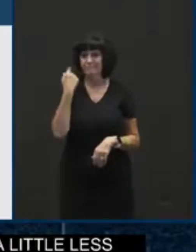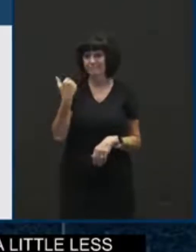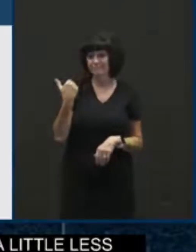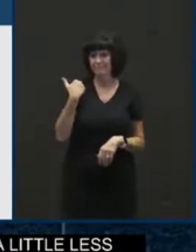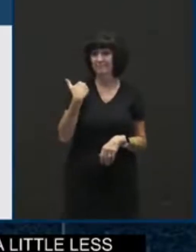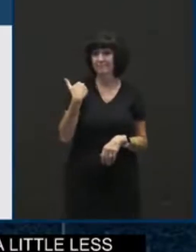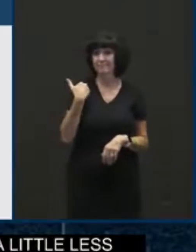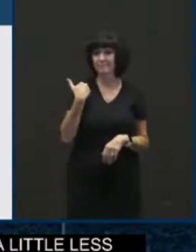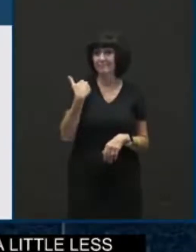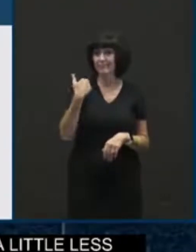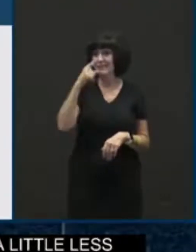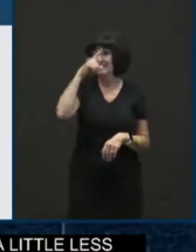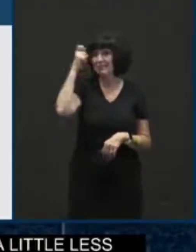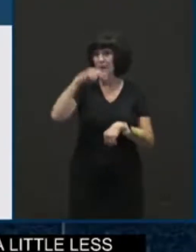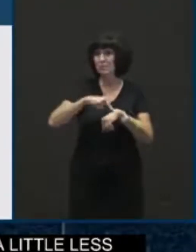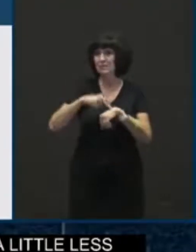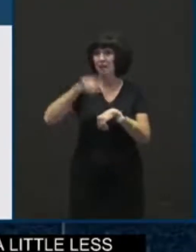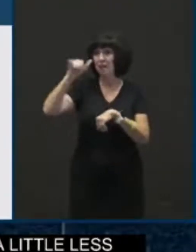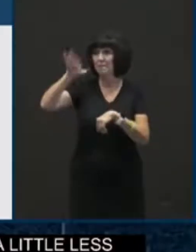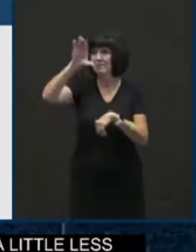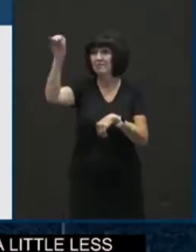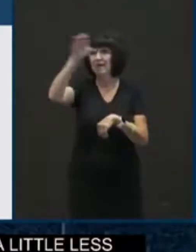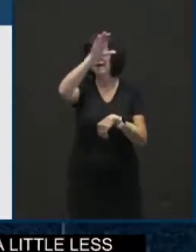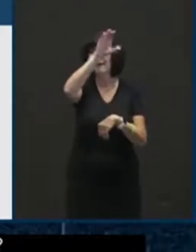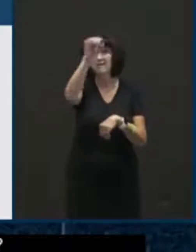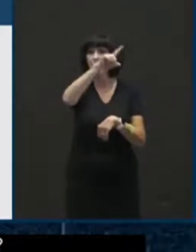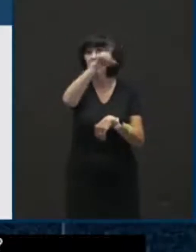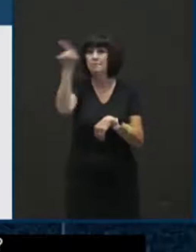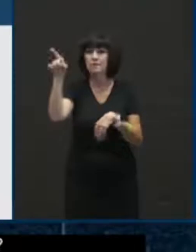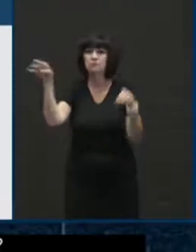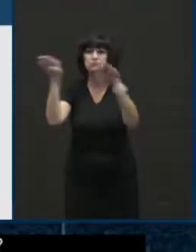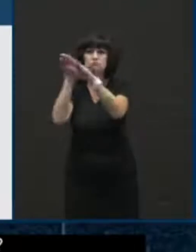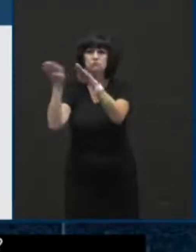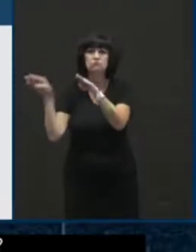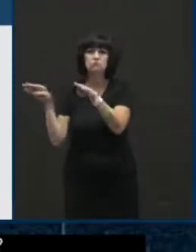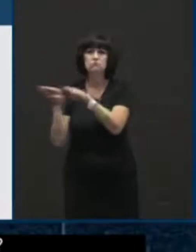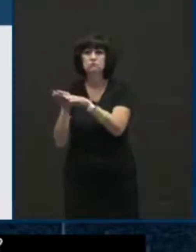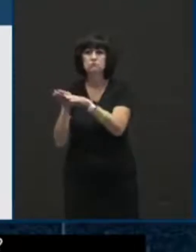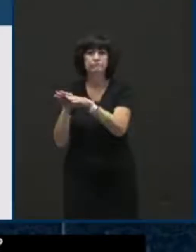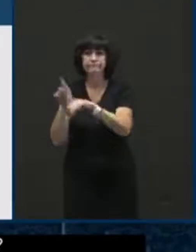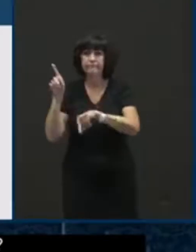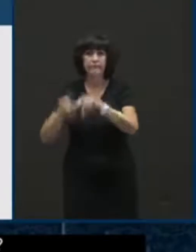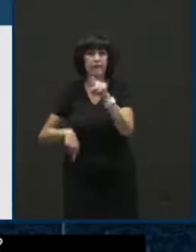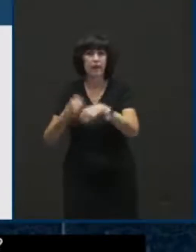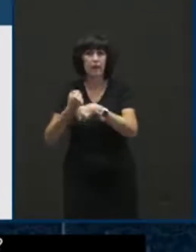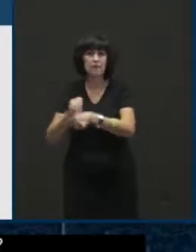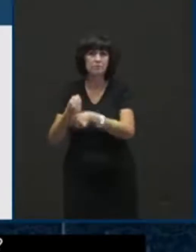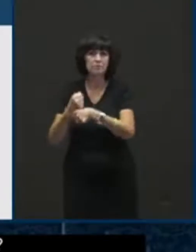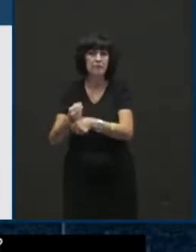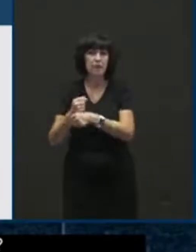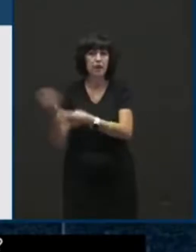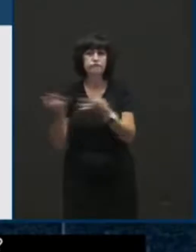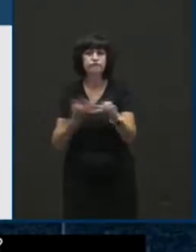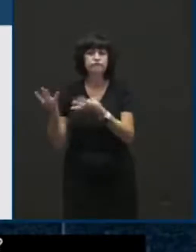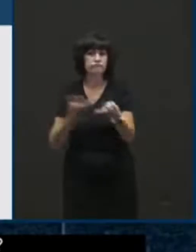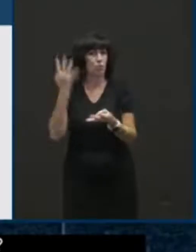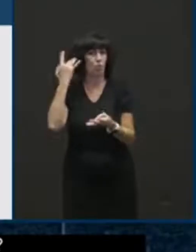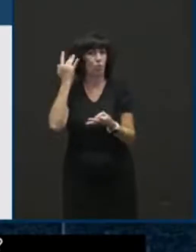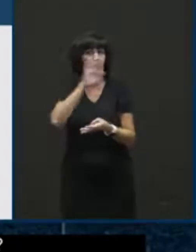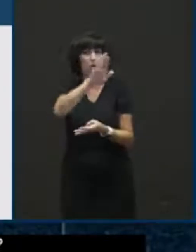COVID as they had issues with their staff. So as they come back online, that was a little slower